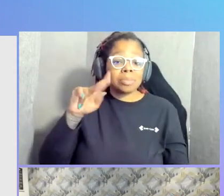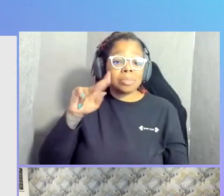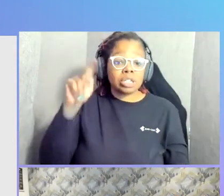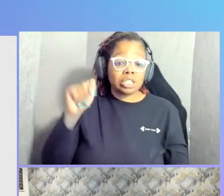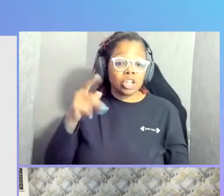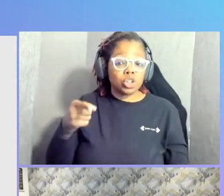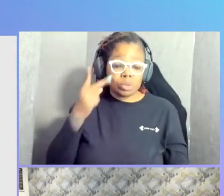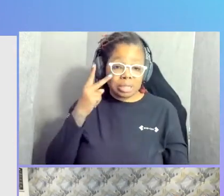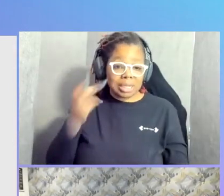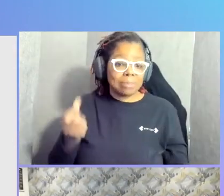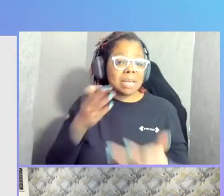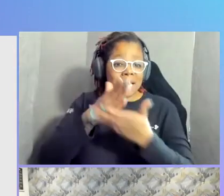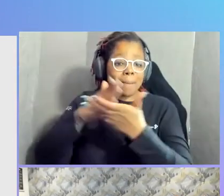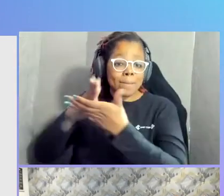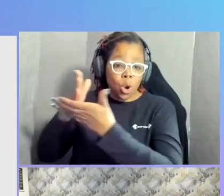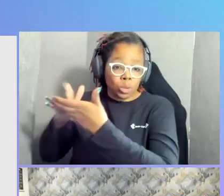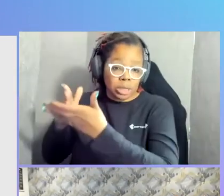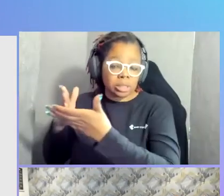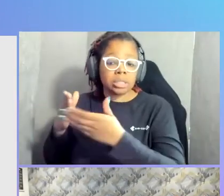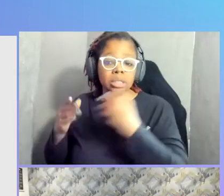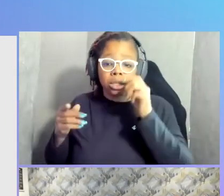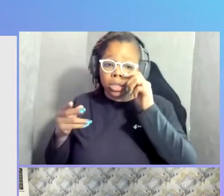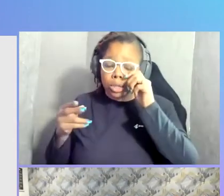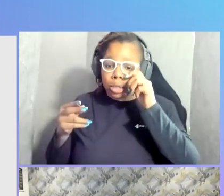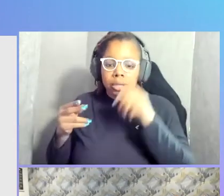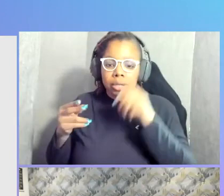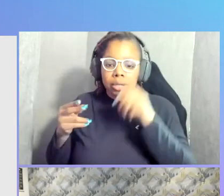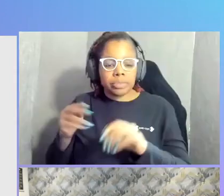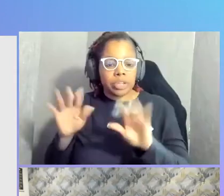bunch of components reusable like